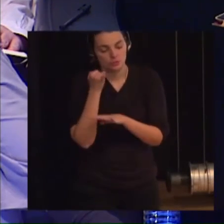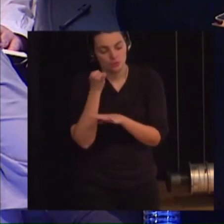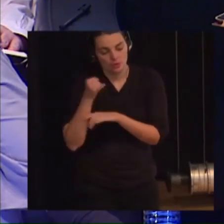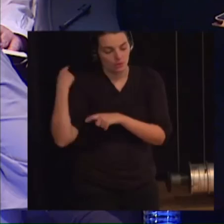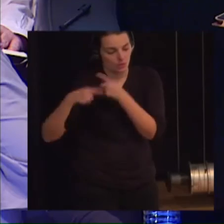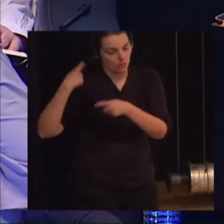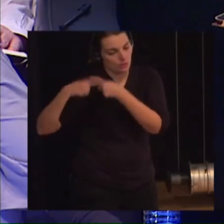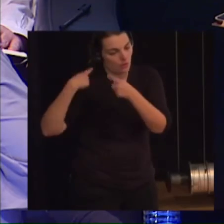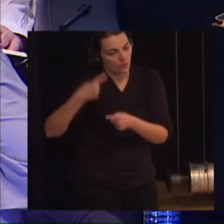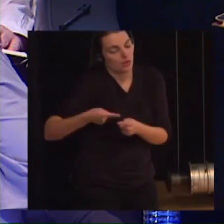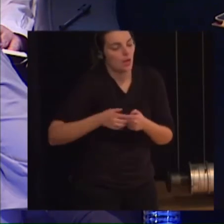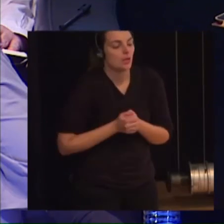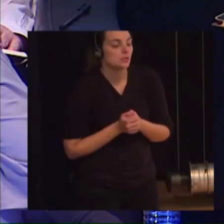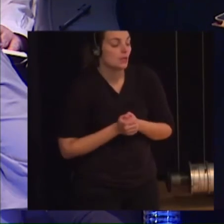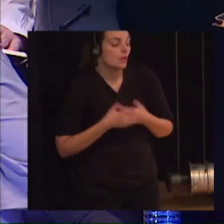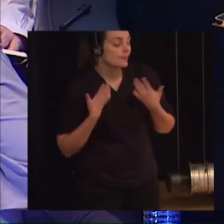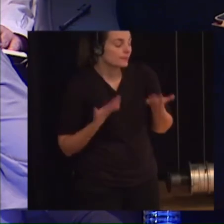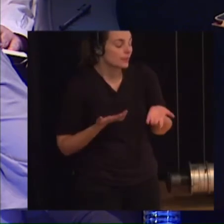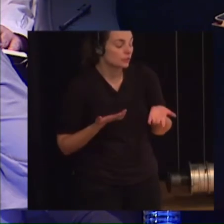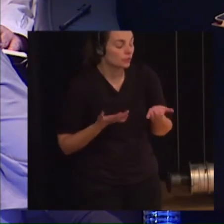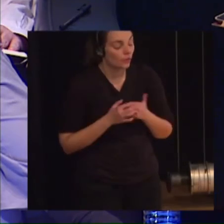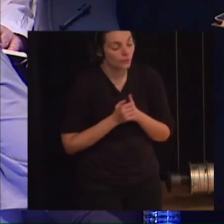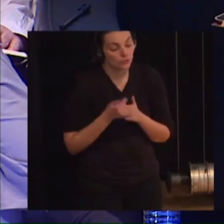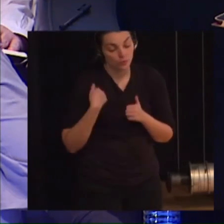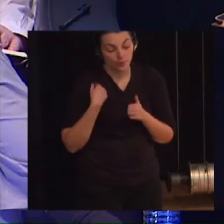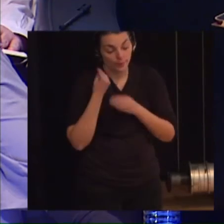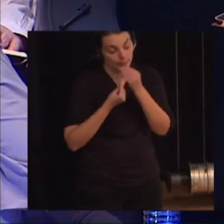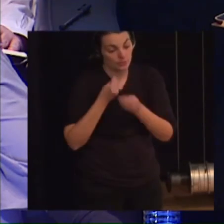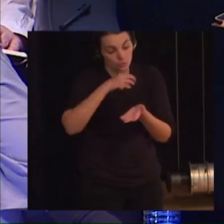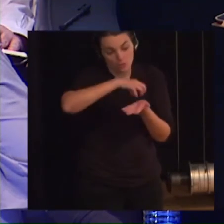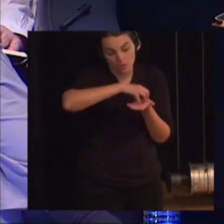or the traditional unit that originated that is not.